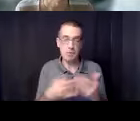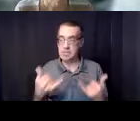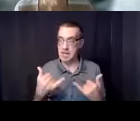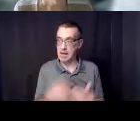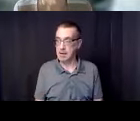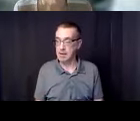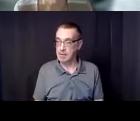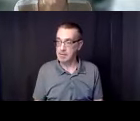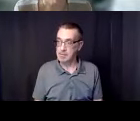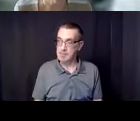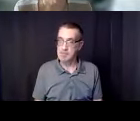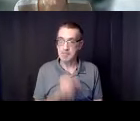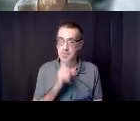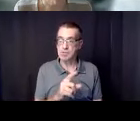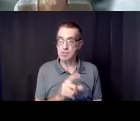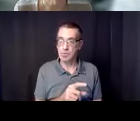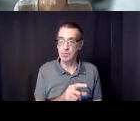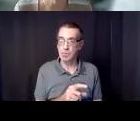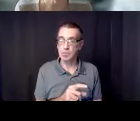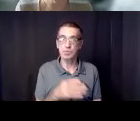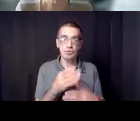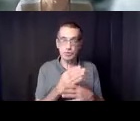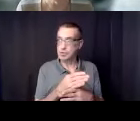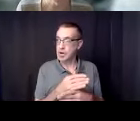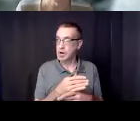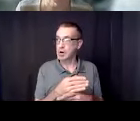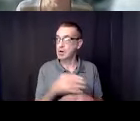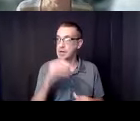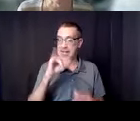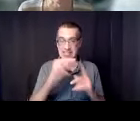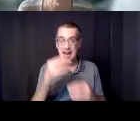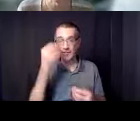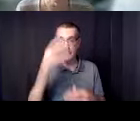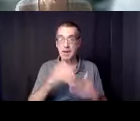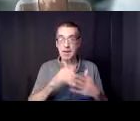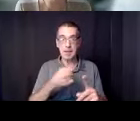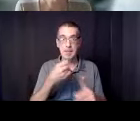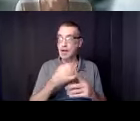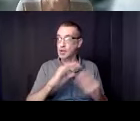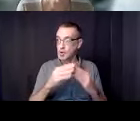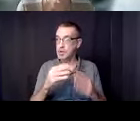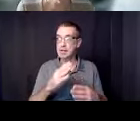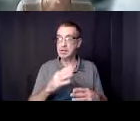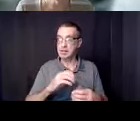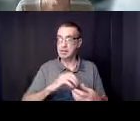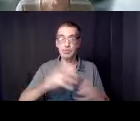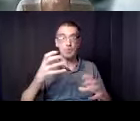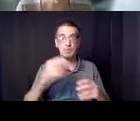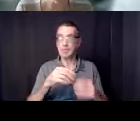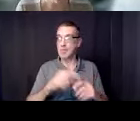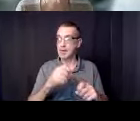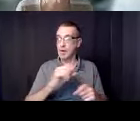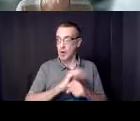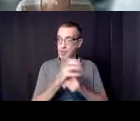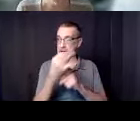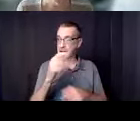today is to share insight and information on the impact of community disruptions, COVID-19, but as we